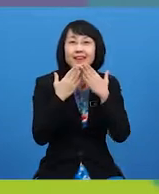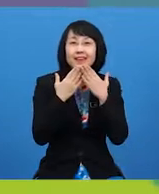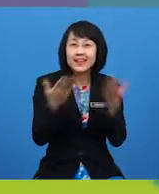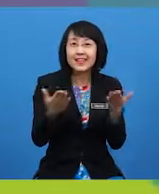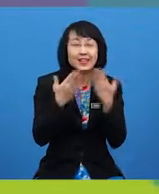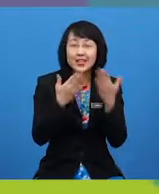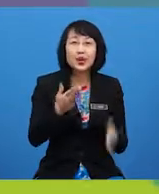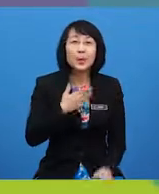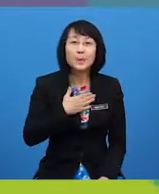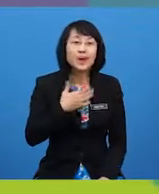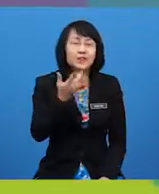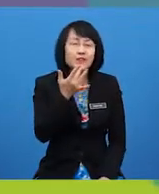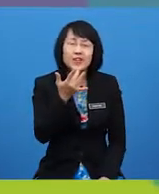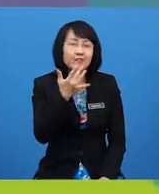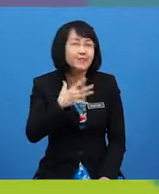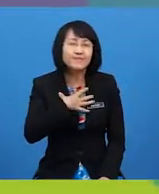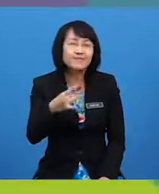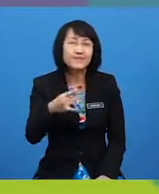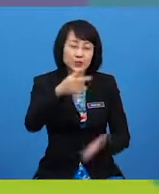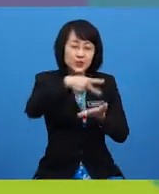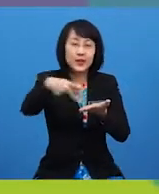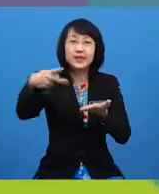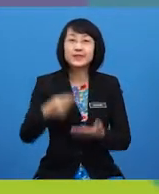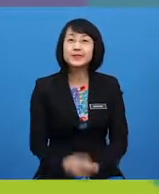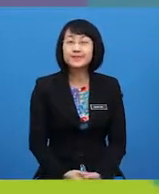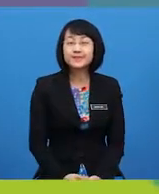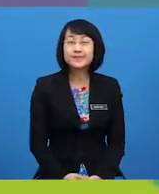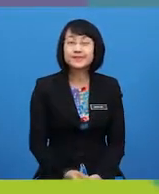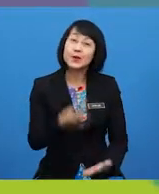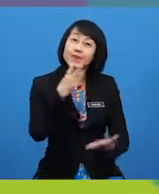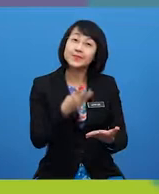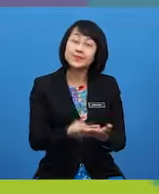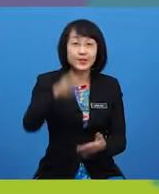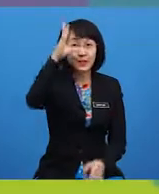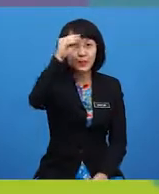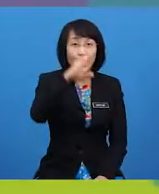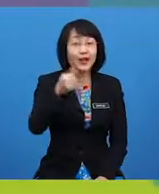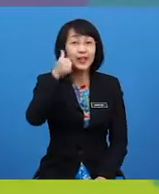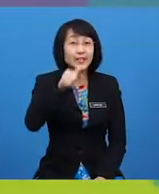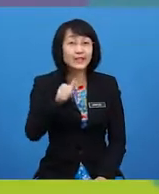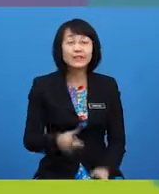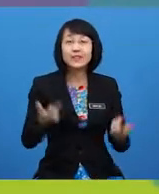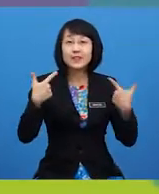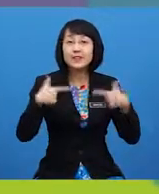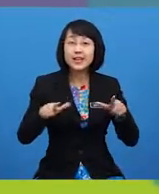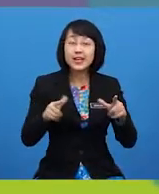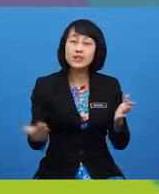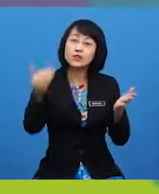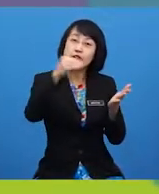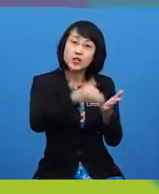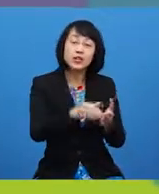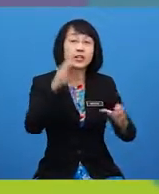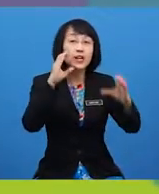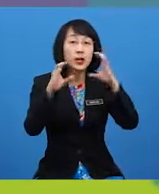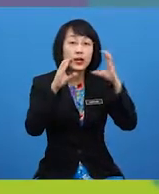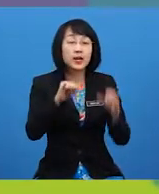my favorite pen. Oh, okay. Alright, well, boys and girls, let's recall that